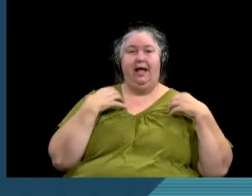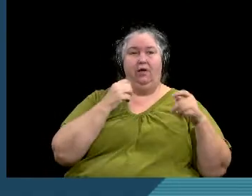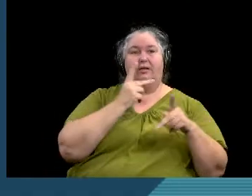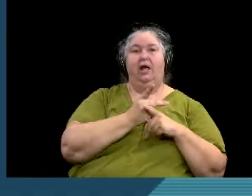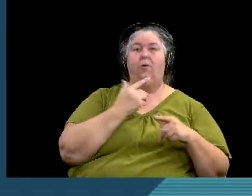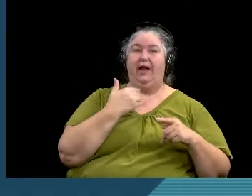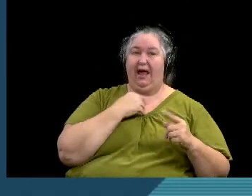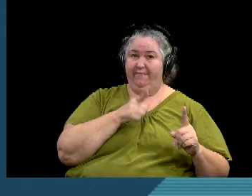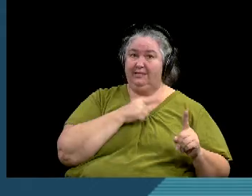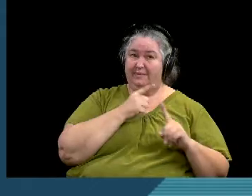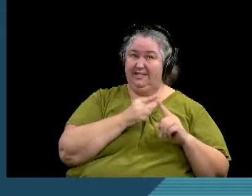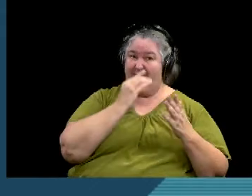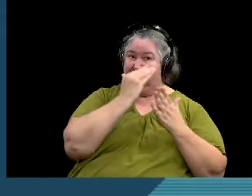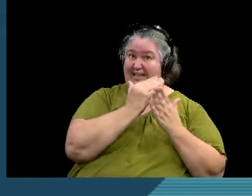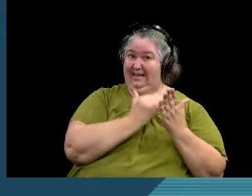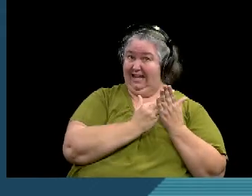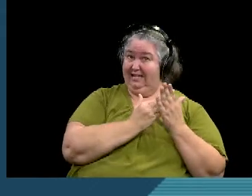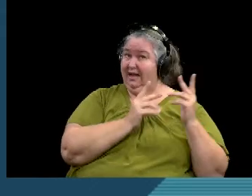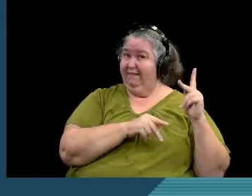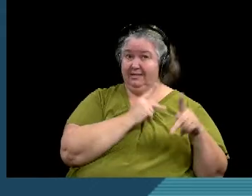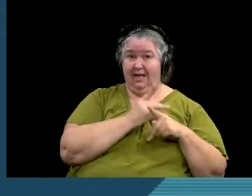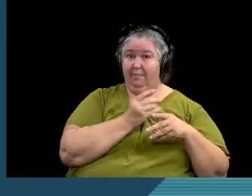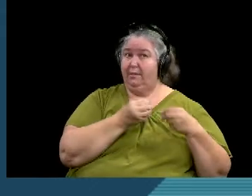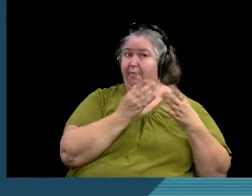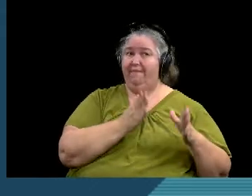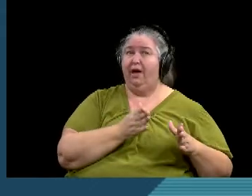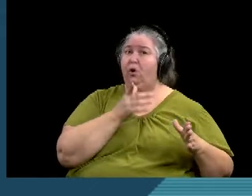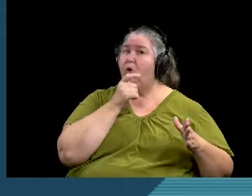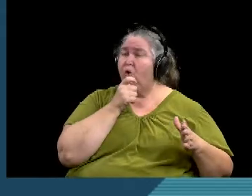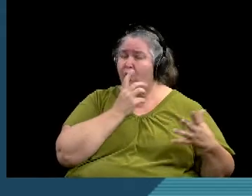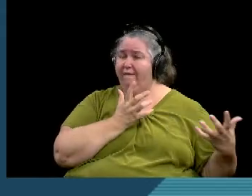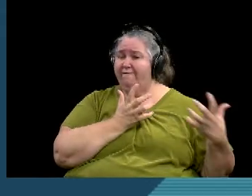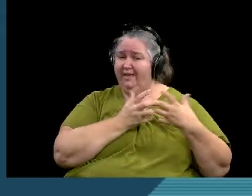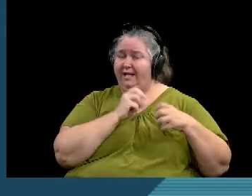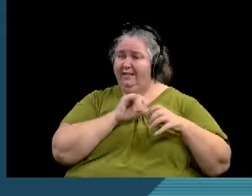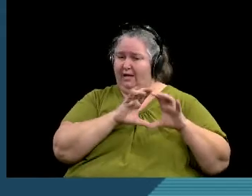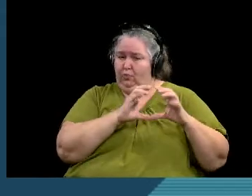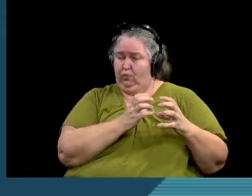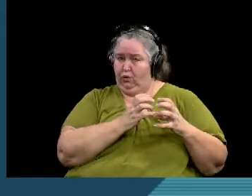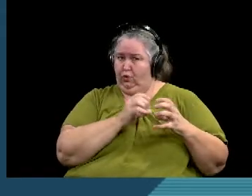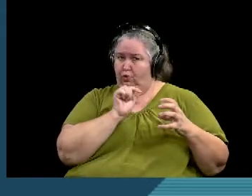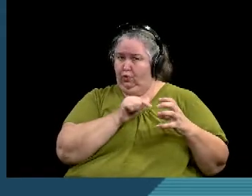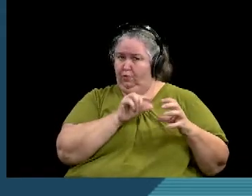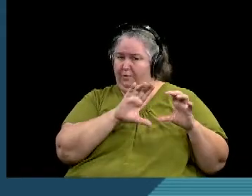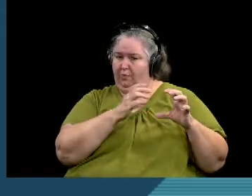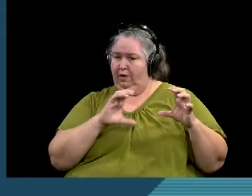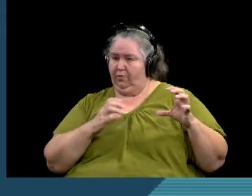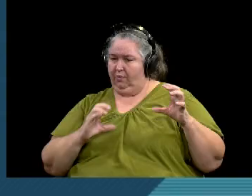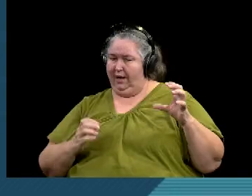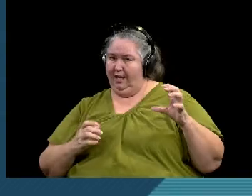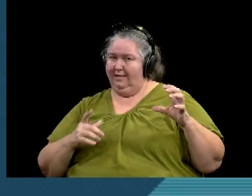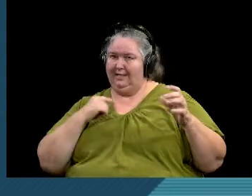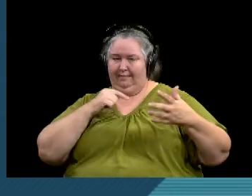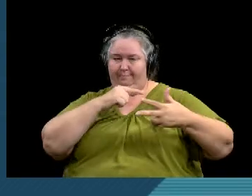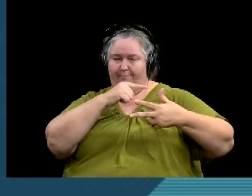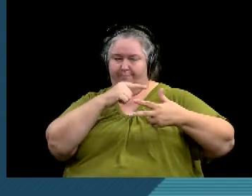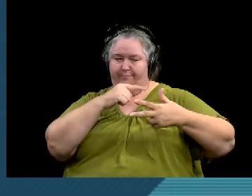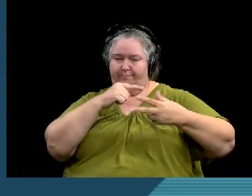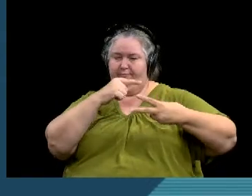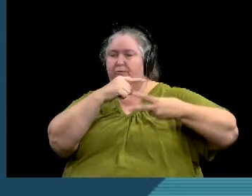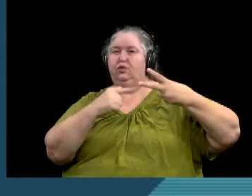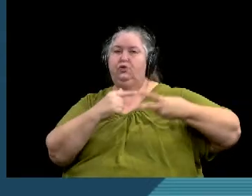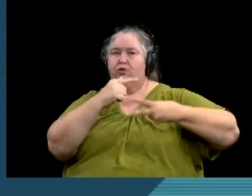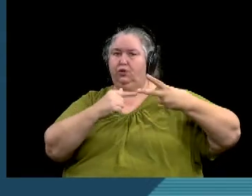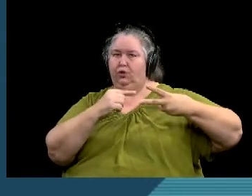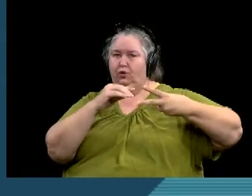providers that fit into that definition. And the categories even been broken down into 2 tiers to further prioritize who should have access first.